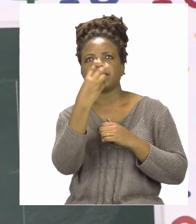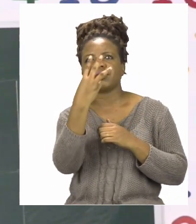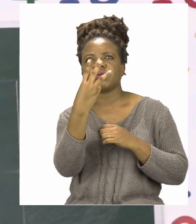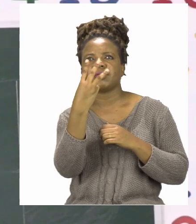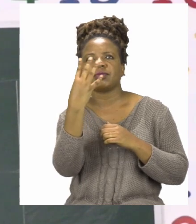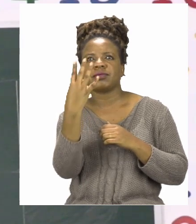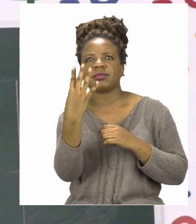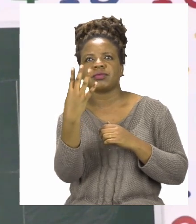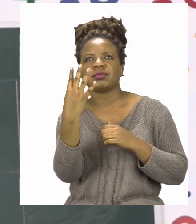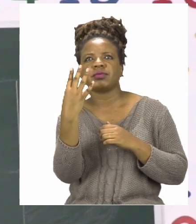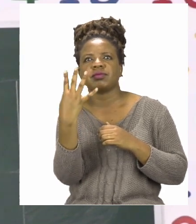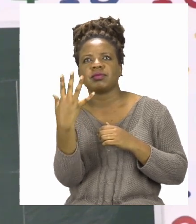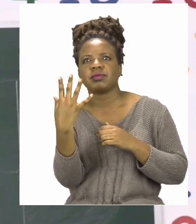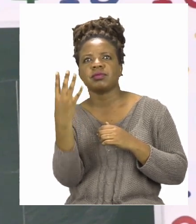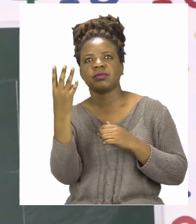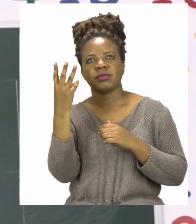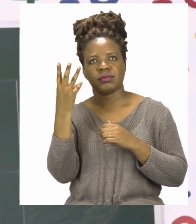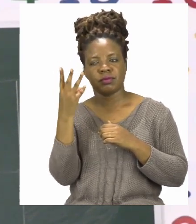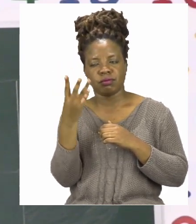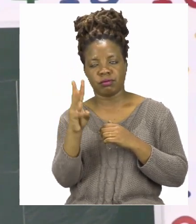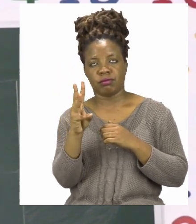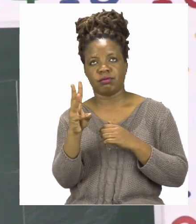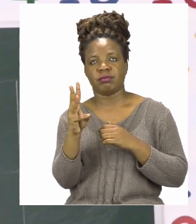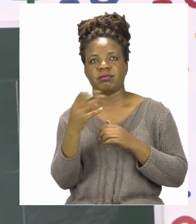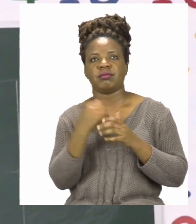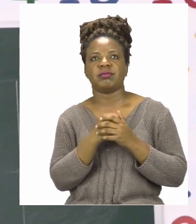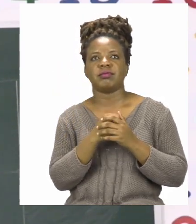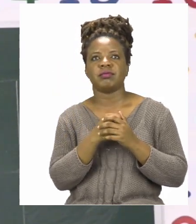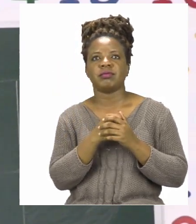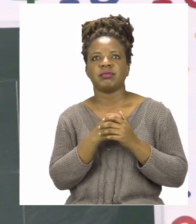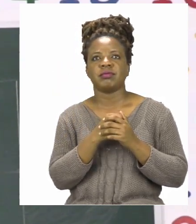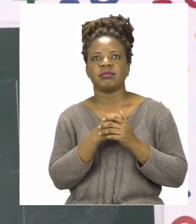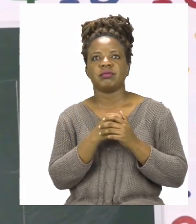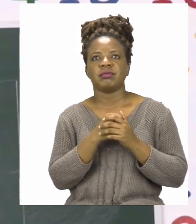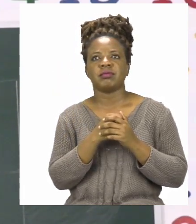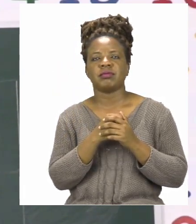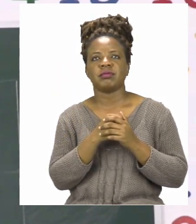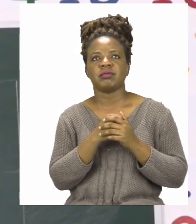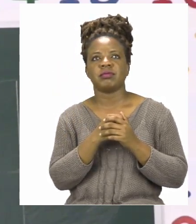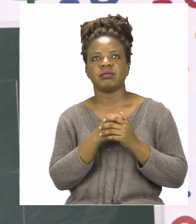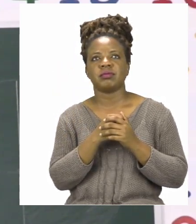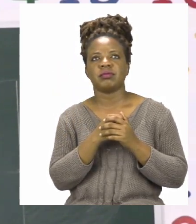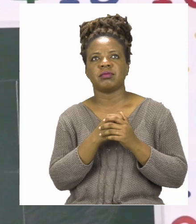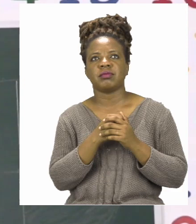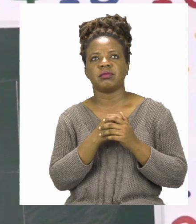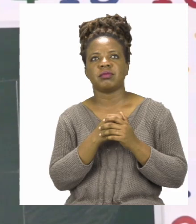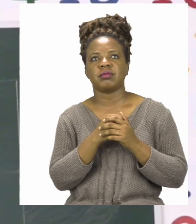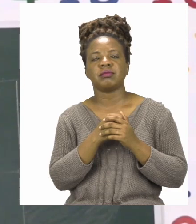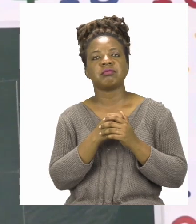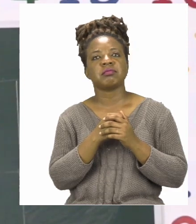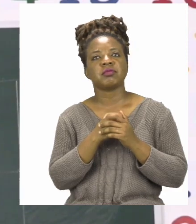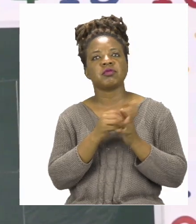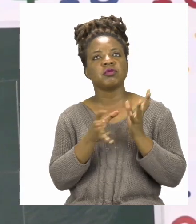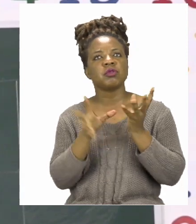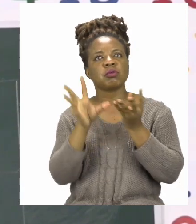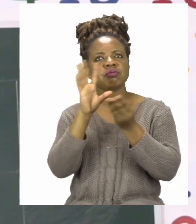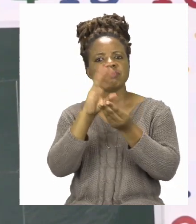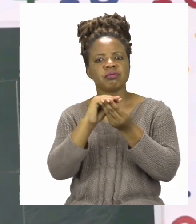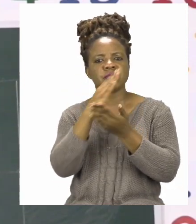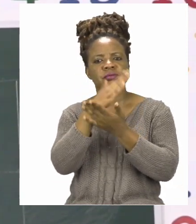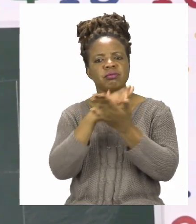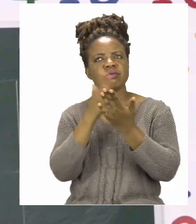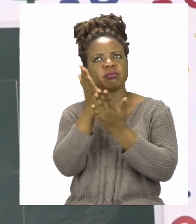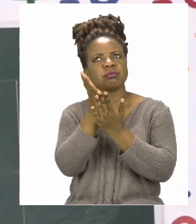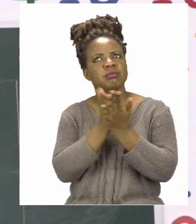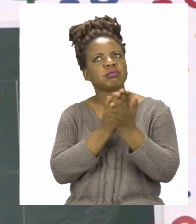3, 4, 5, 6. So we are going to write the total number of parts,